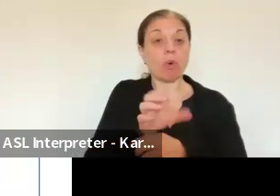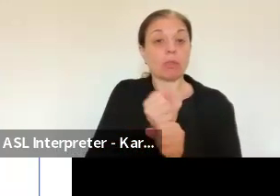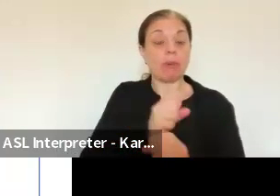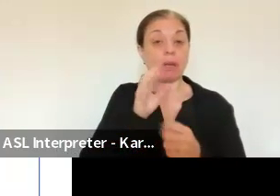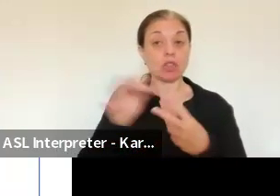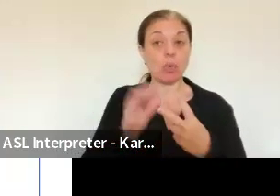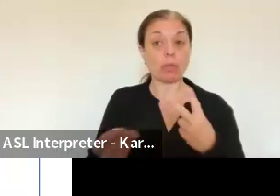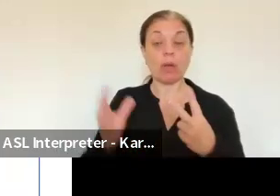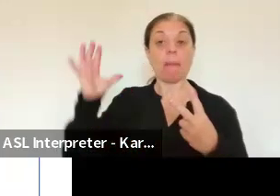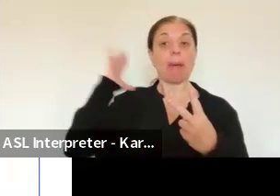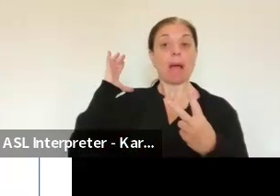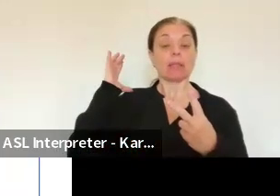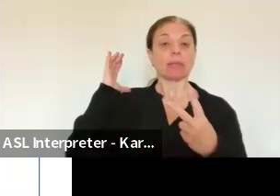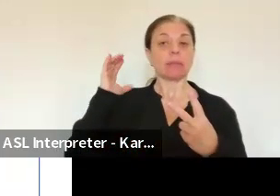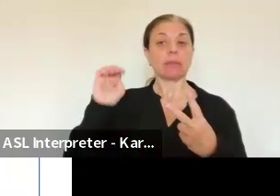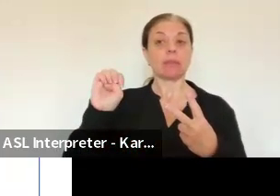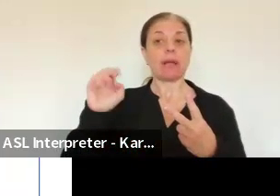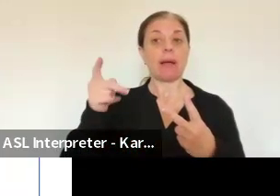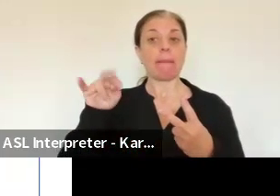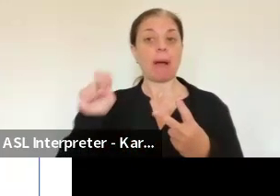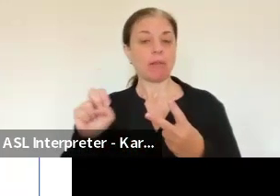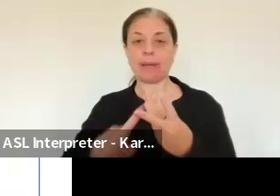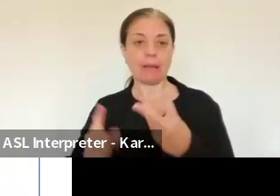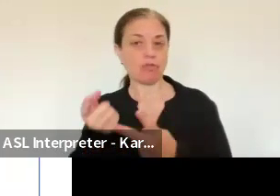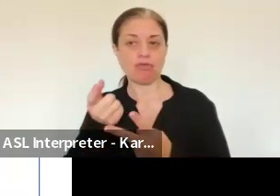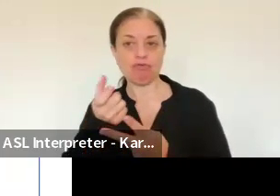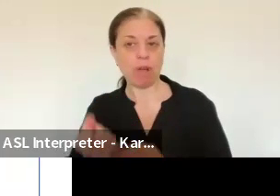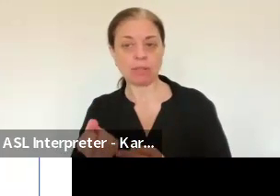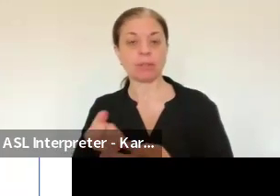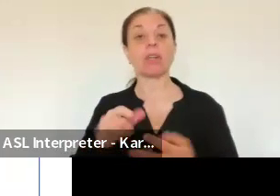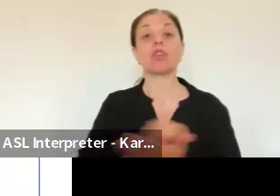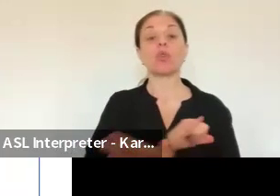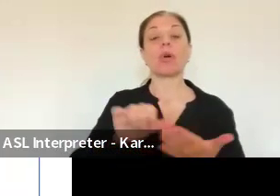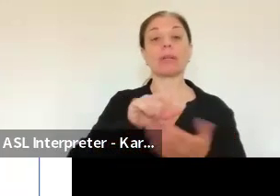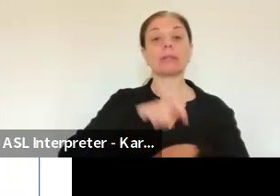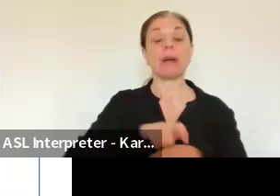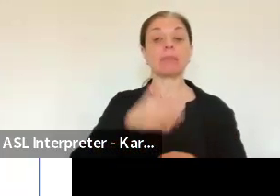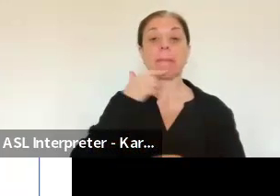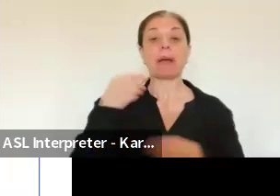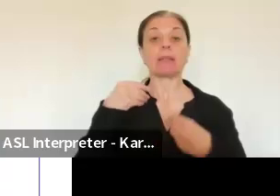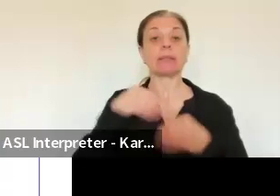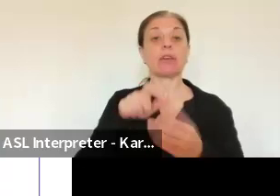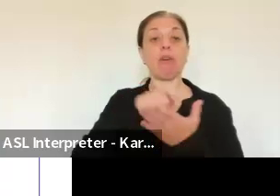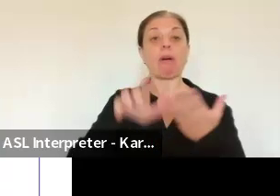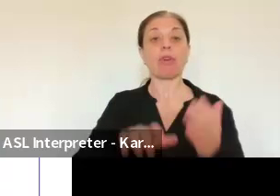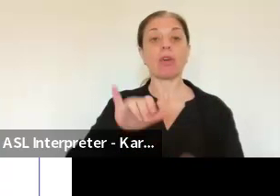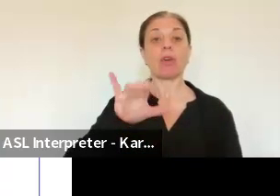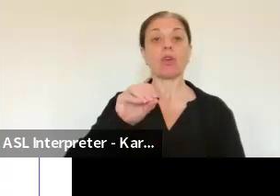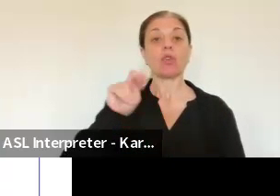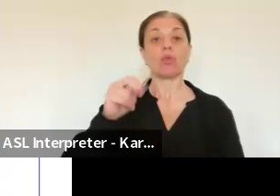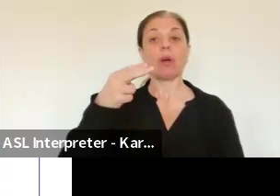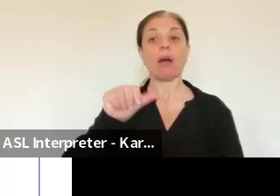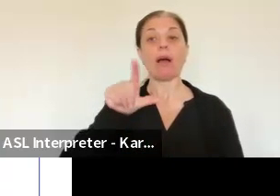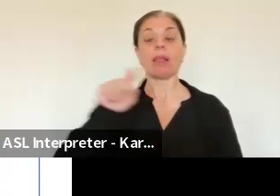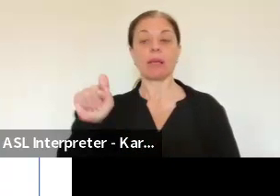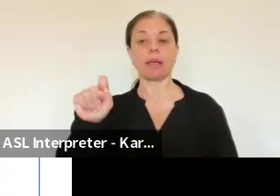rebel past and an empire she's no longer sure she can trust. New York Times bestselling author Yoon-Ha Lee has created an